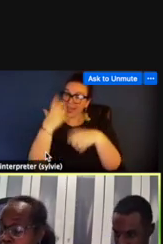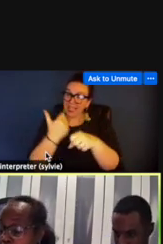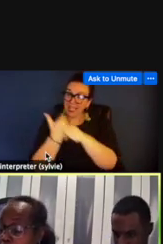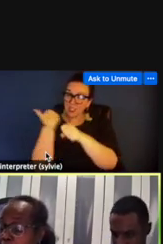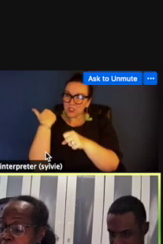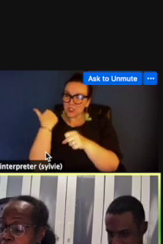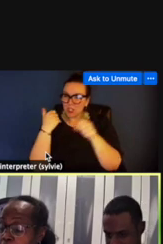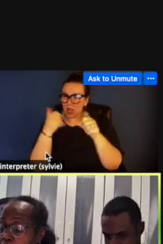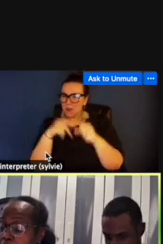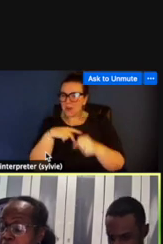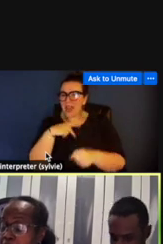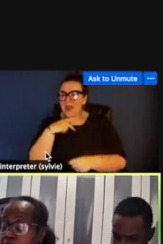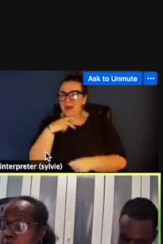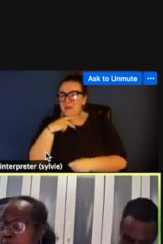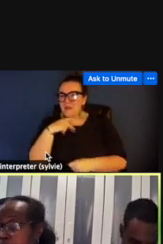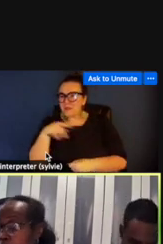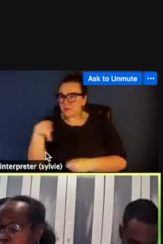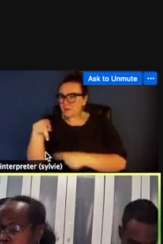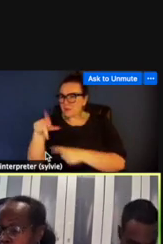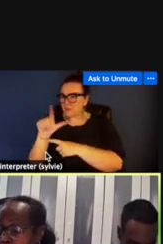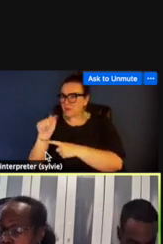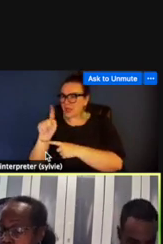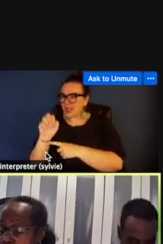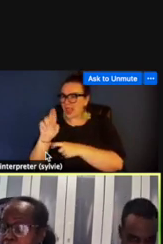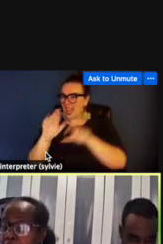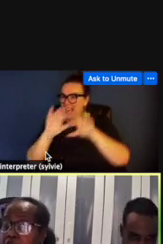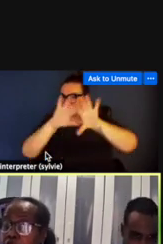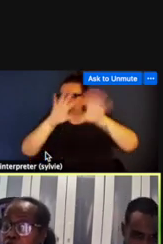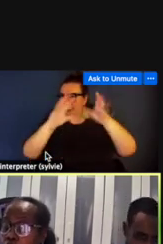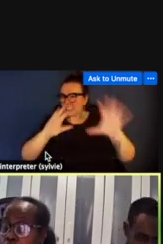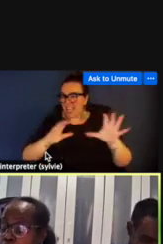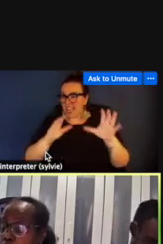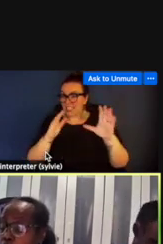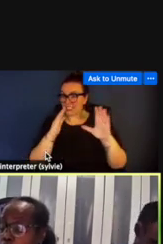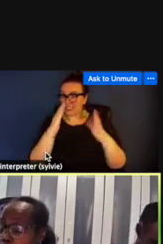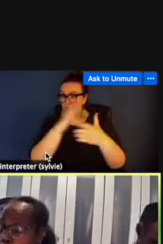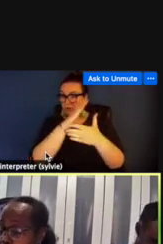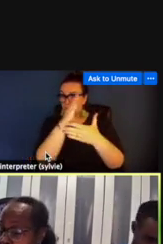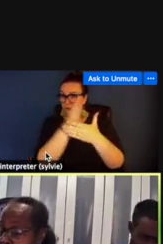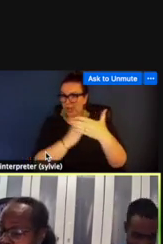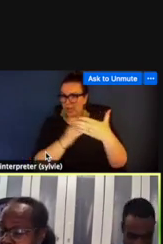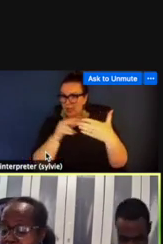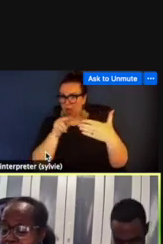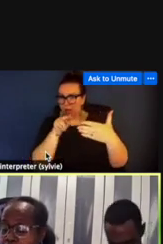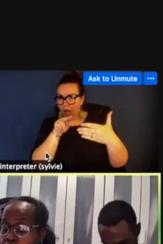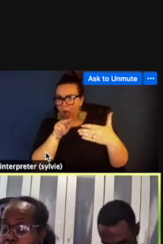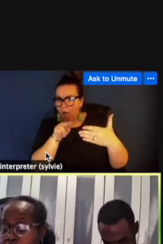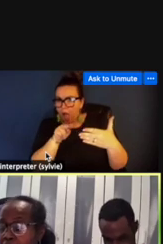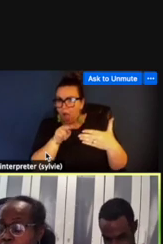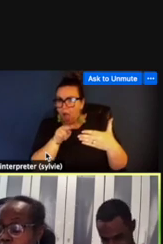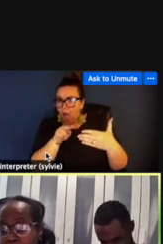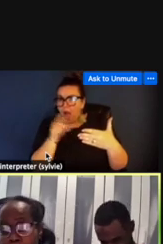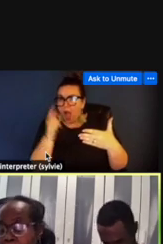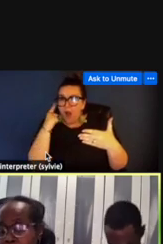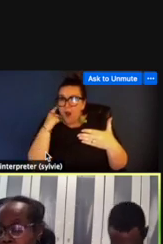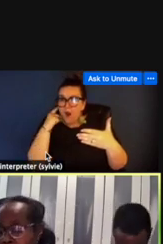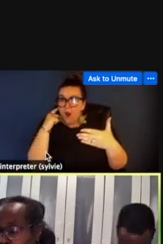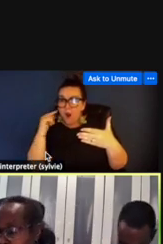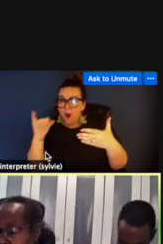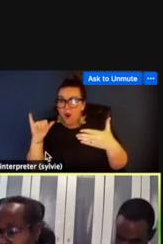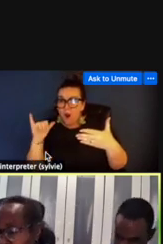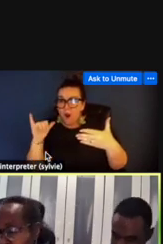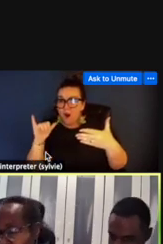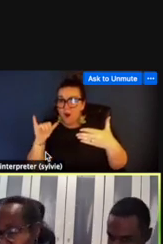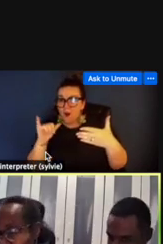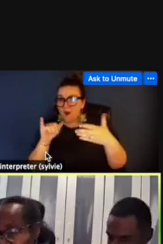with plaster. And as the plaster started breaking, they saw the gold. And of course, China wanted it back,